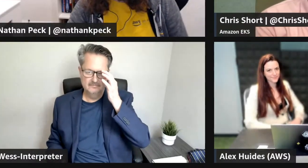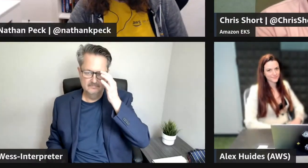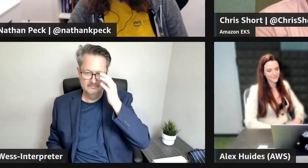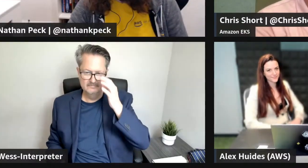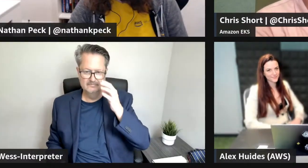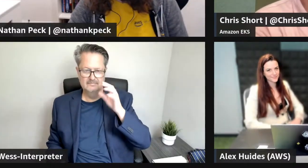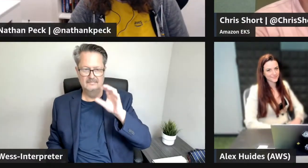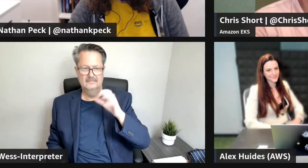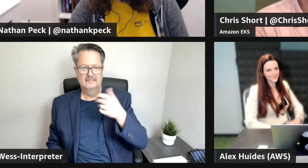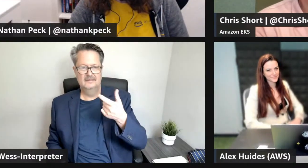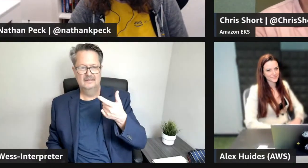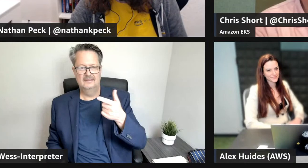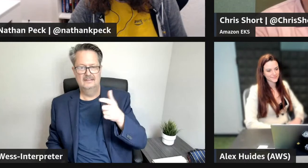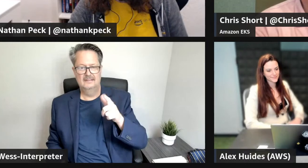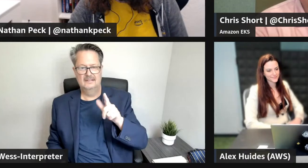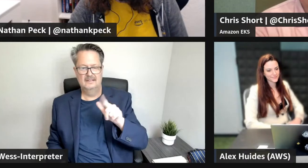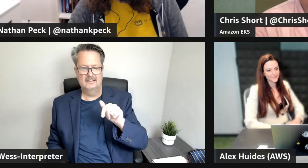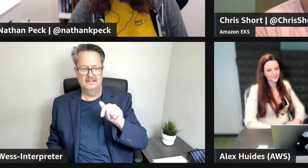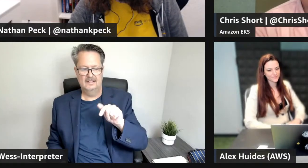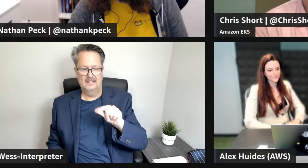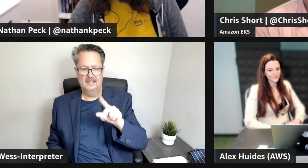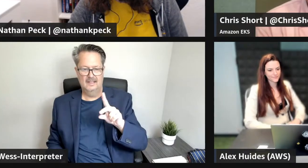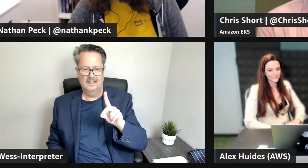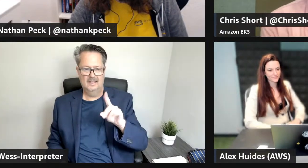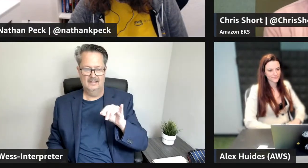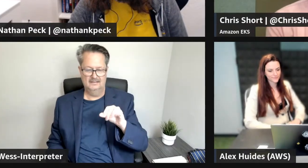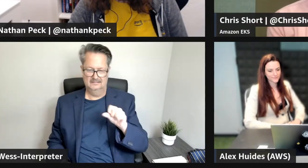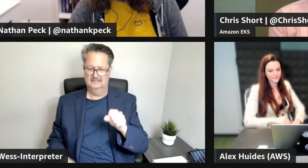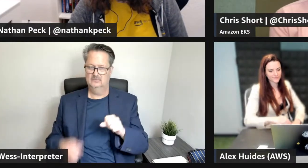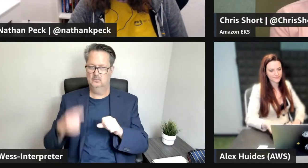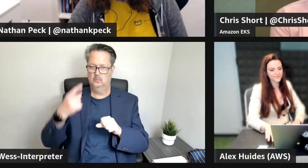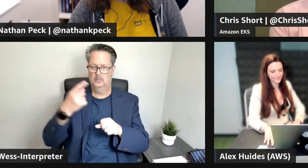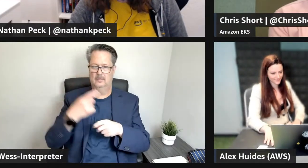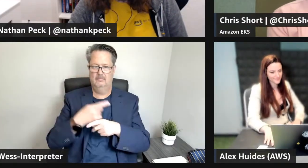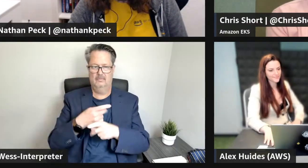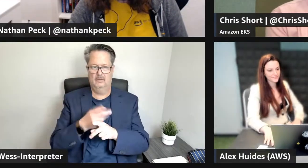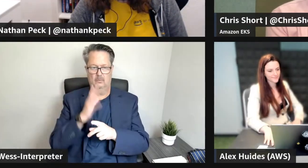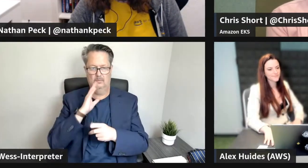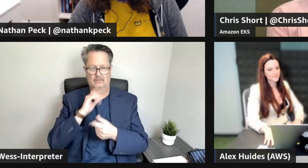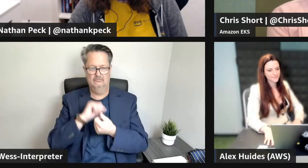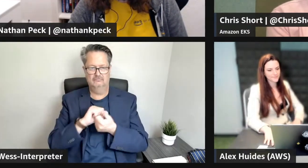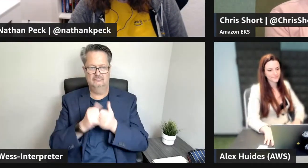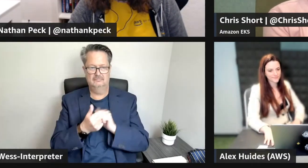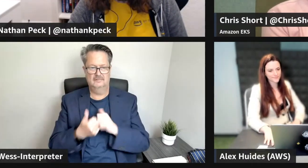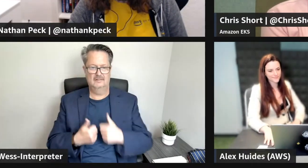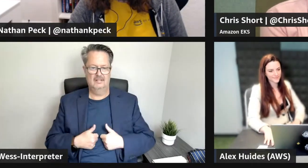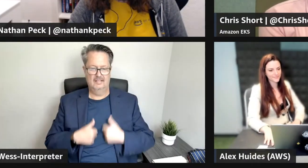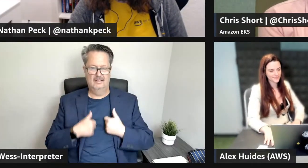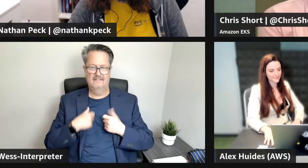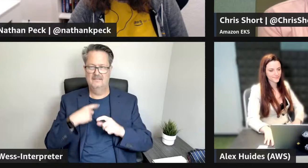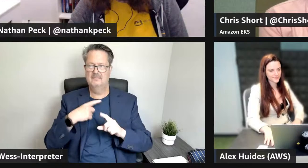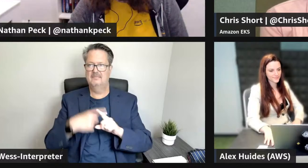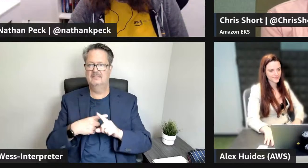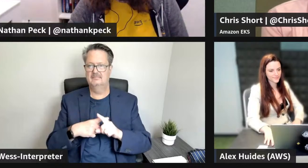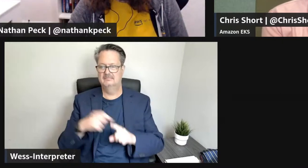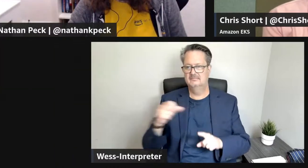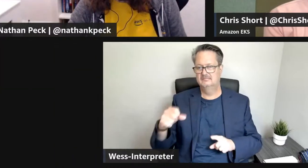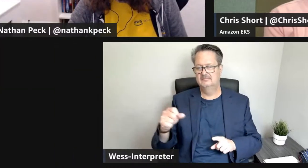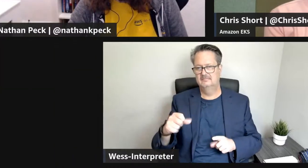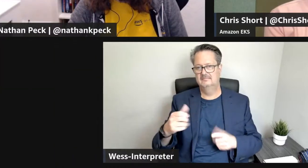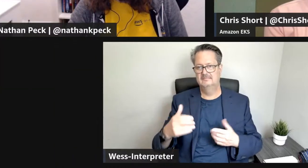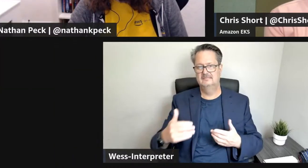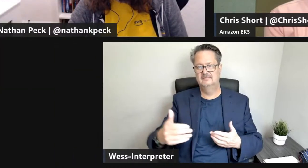Lattice is one of those products that I think will change a lot of people's lives in a positive way. So yeah. Up next,